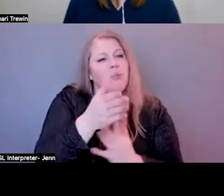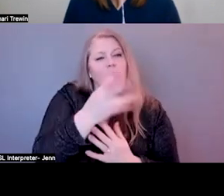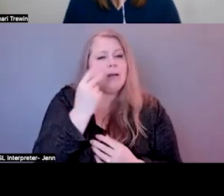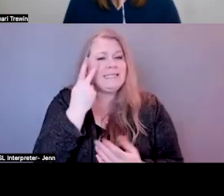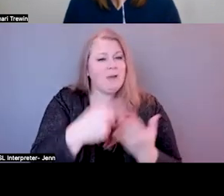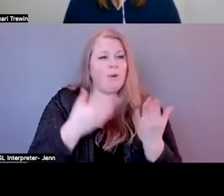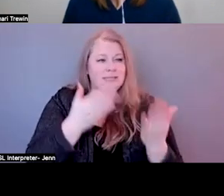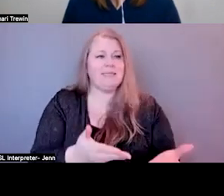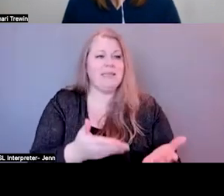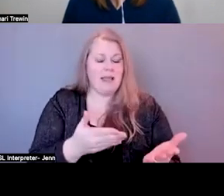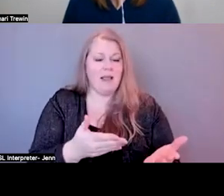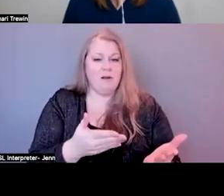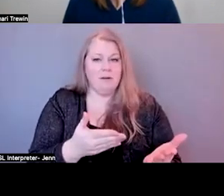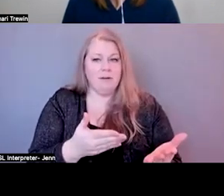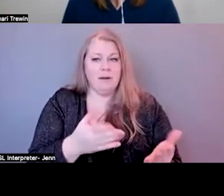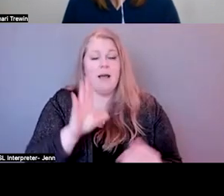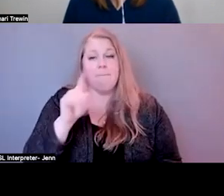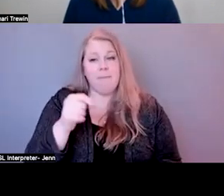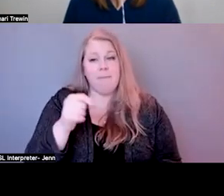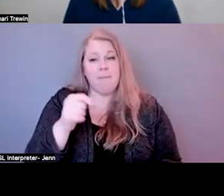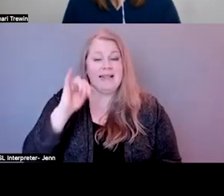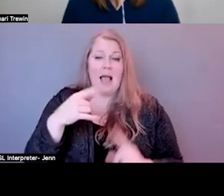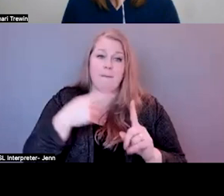there. But I do think that points